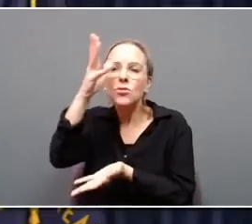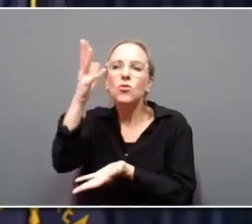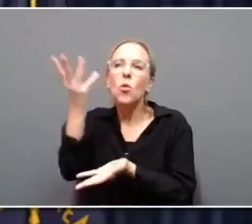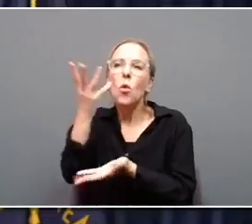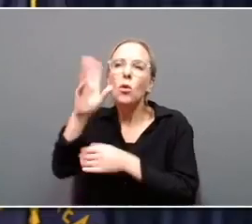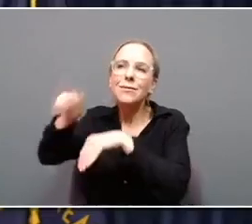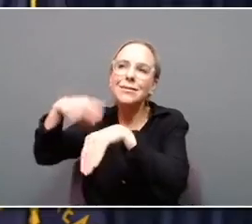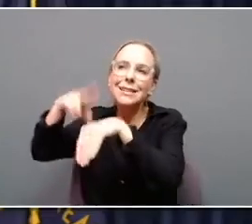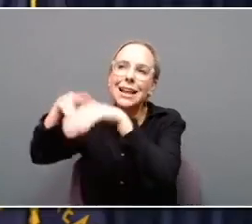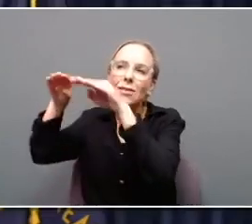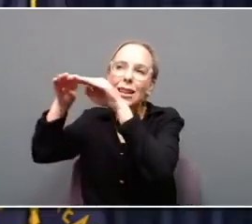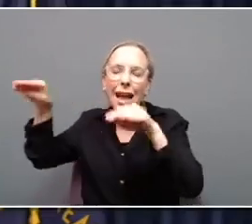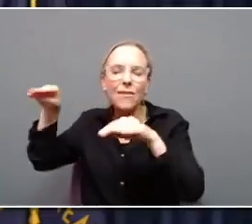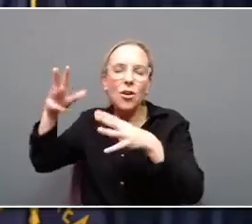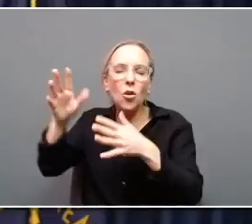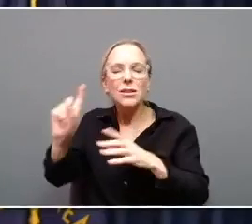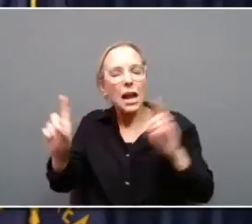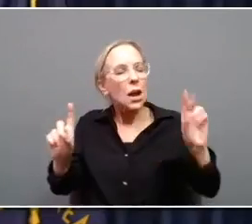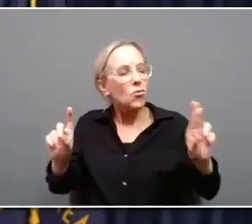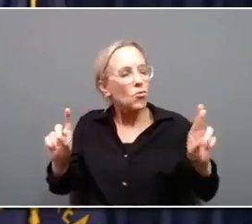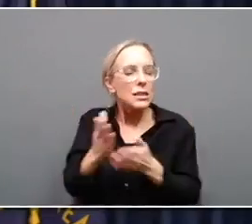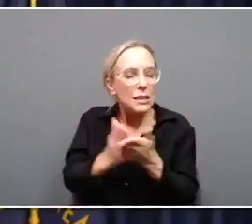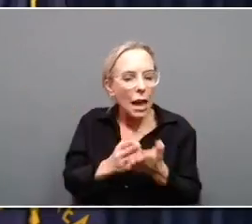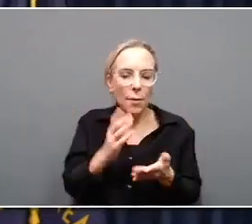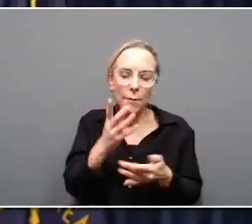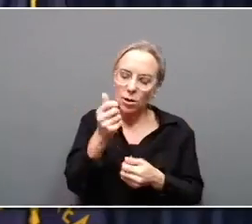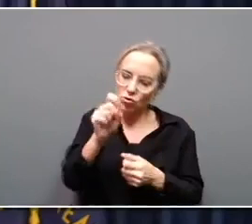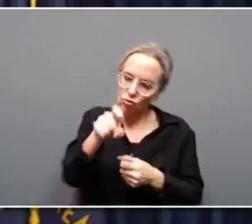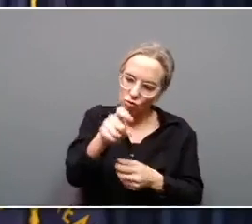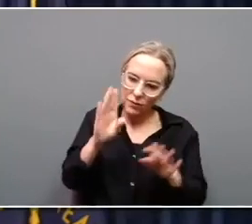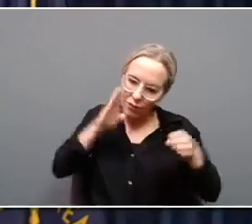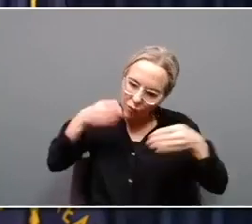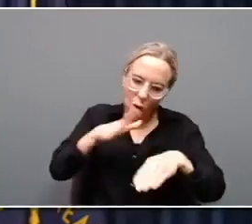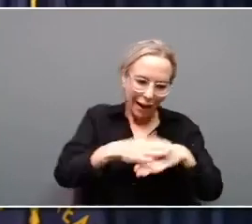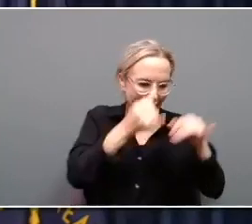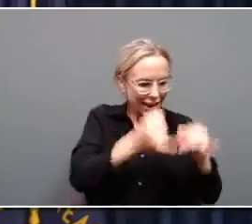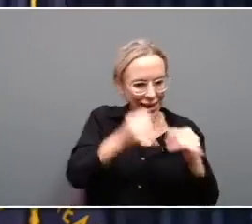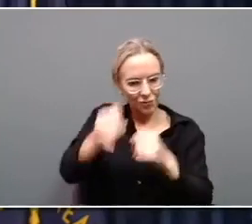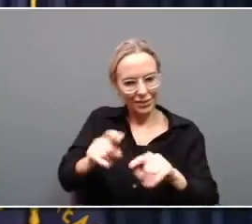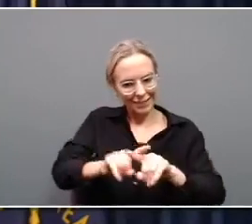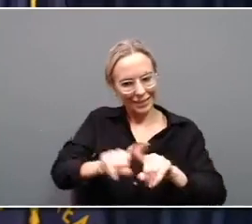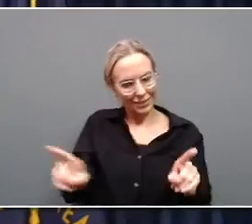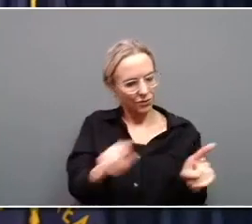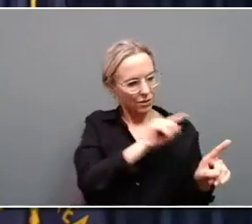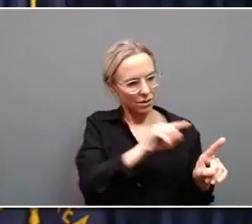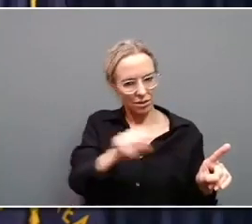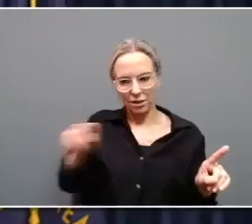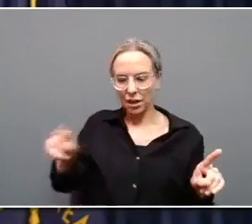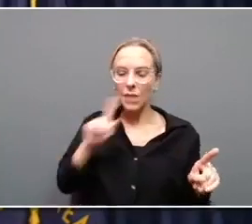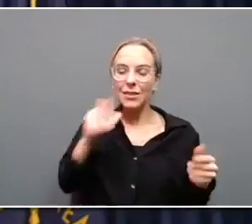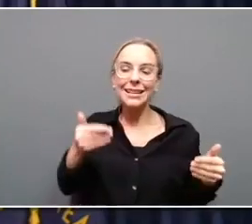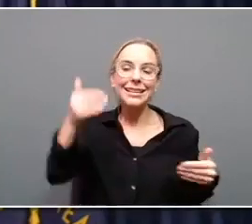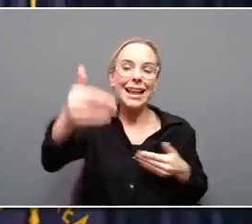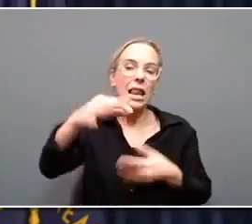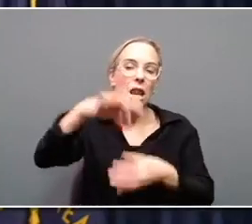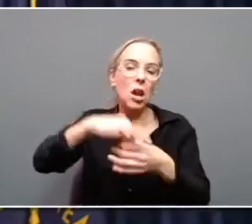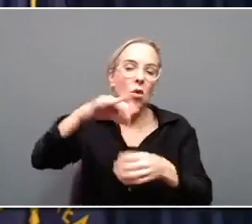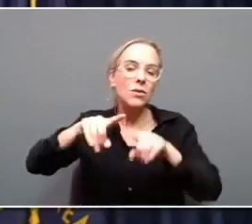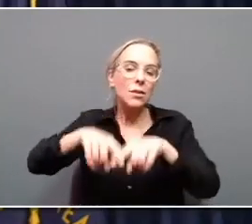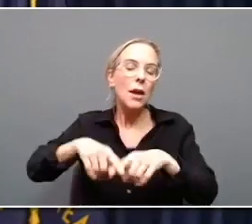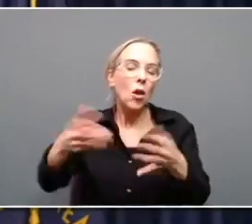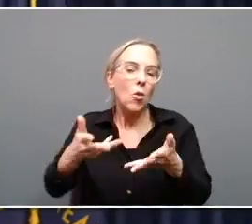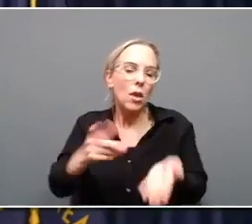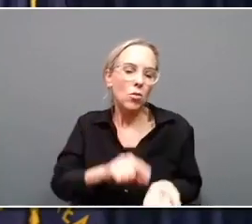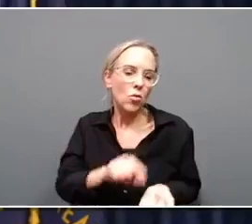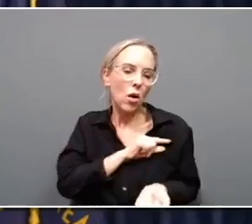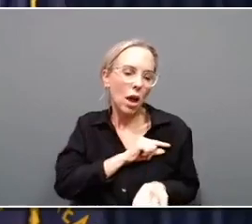for that. But every individual is different. And I think how these next elections will go will depend on the quality of